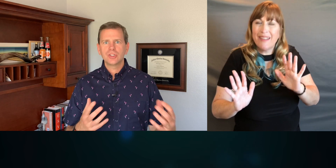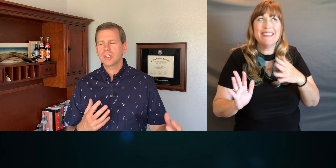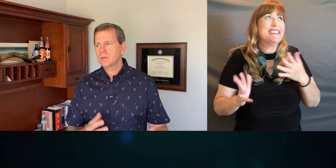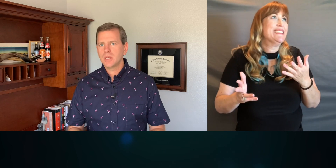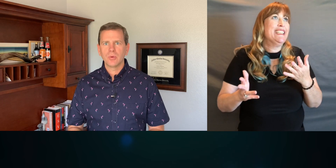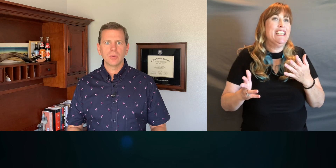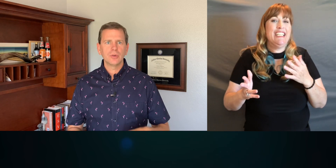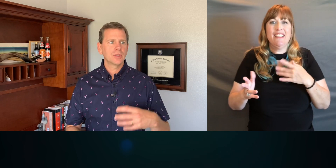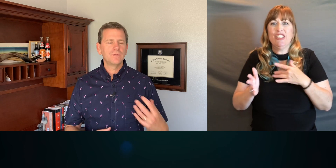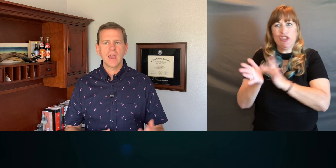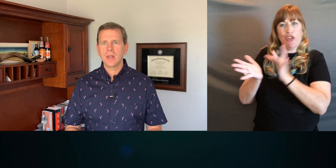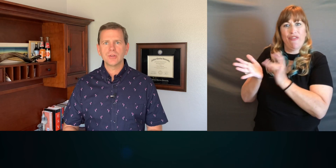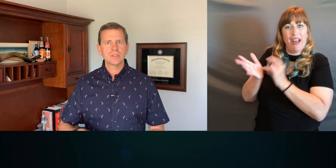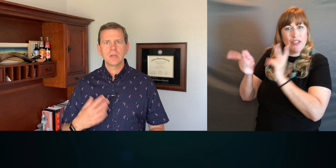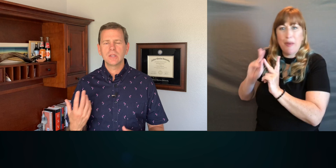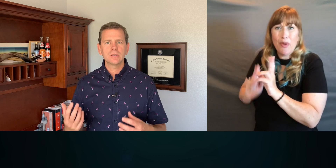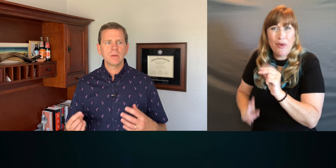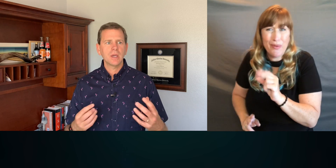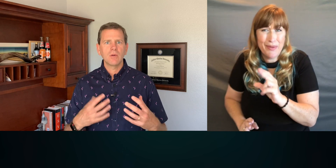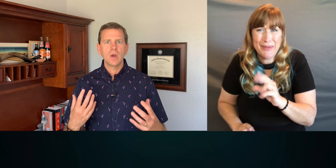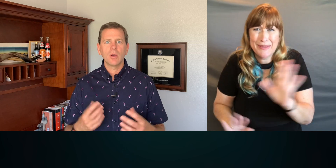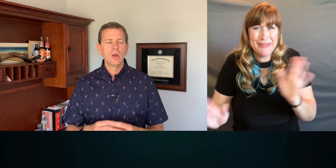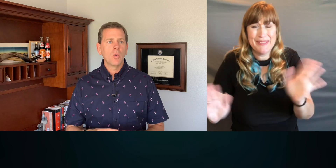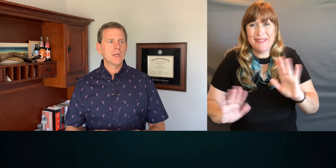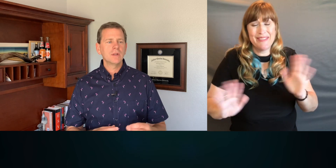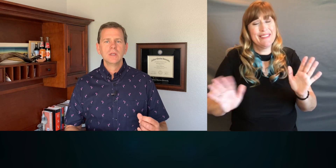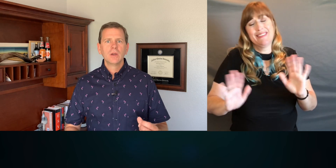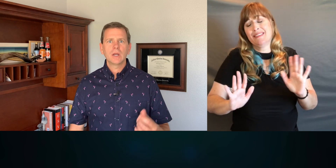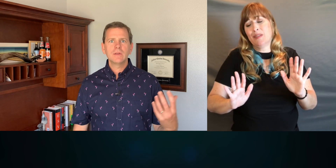he somehow cheated people or took advantage or in some kind of way